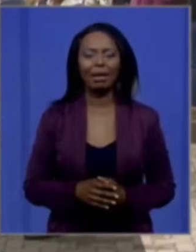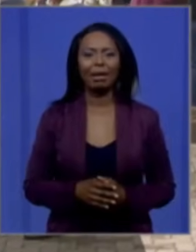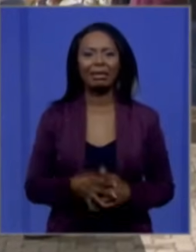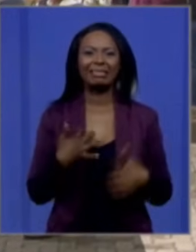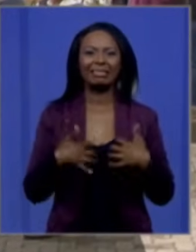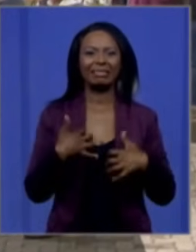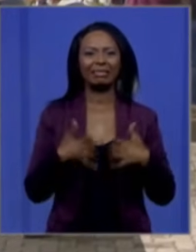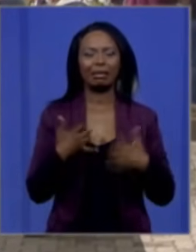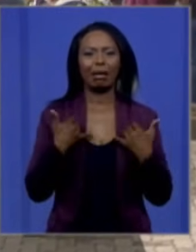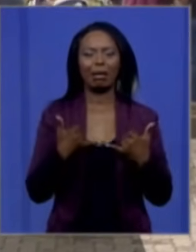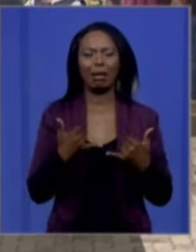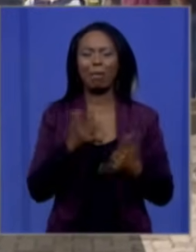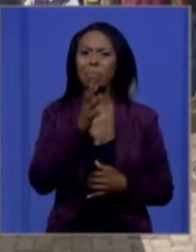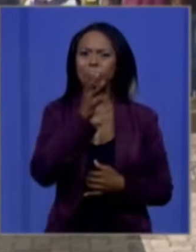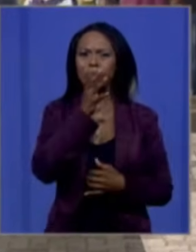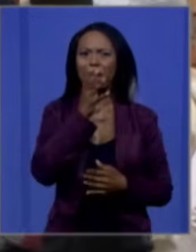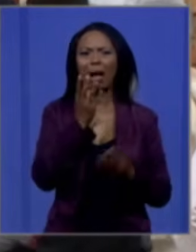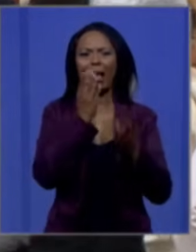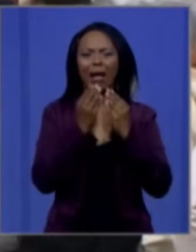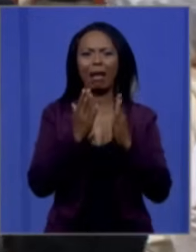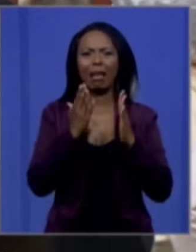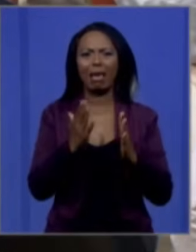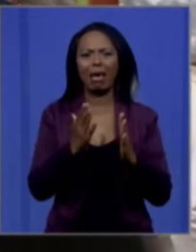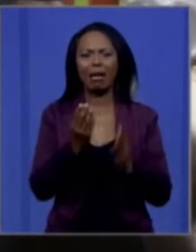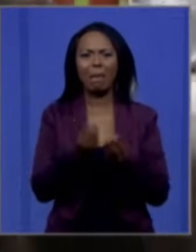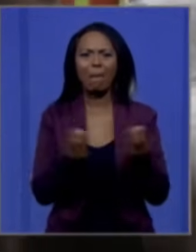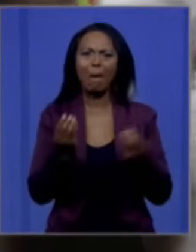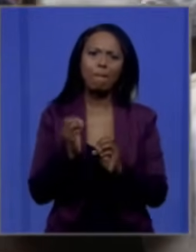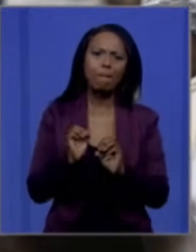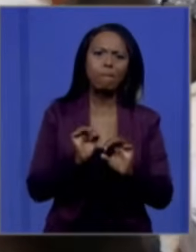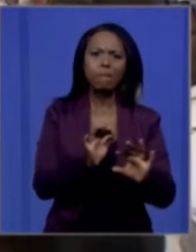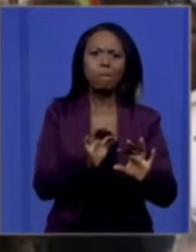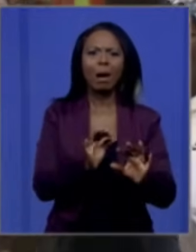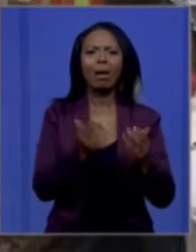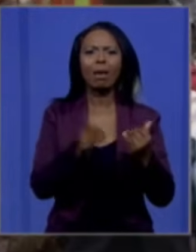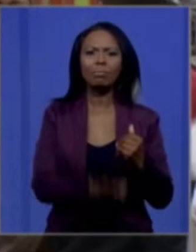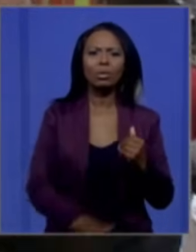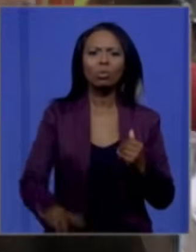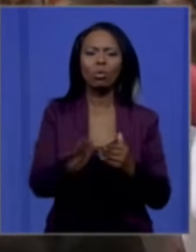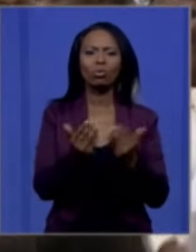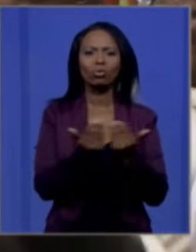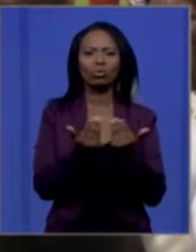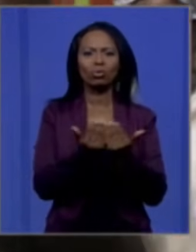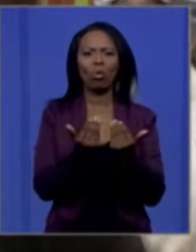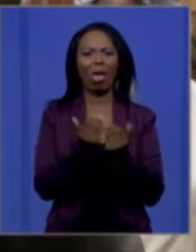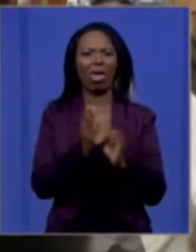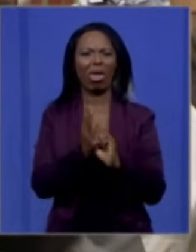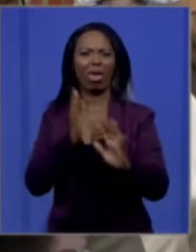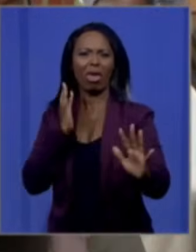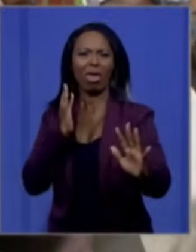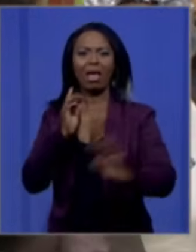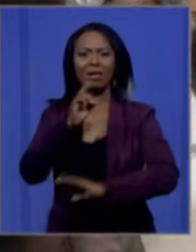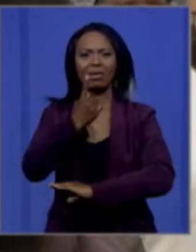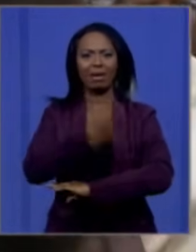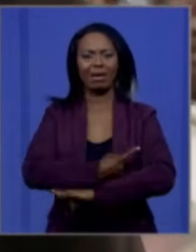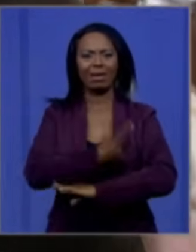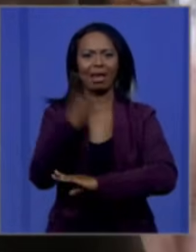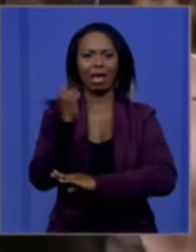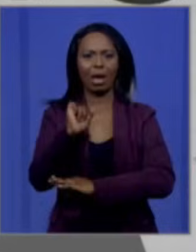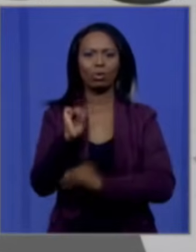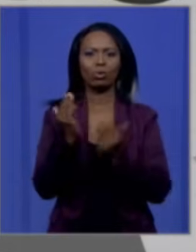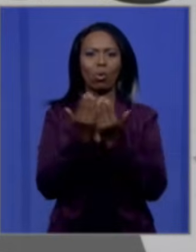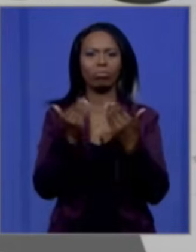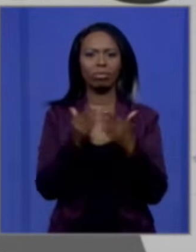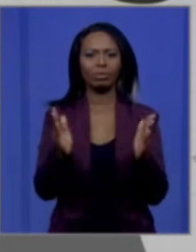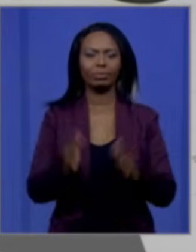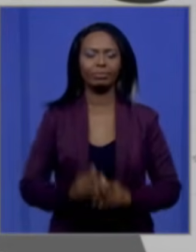Tlhobaelo ka ga go tlala wa go falala dikolong go ingwadiša morago ga nako le methaladi e metelele letšatšing la mathomo la go